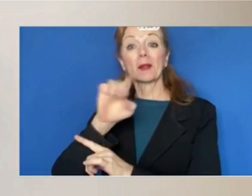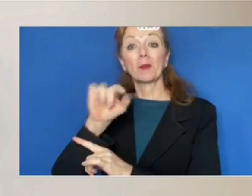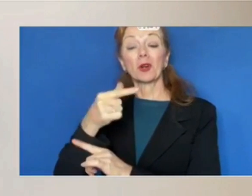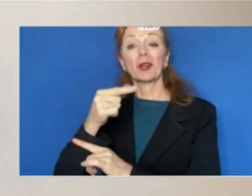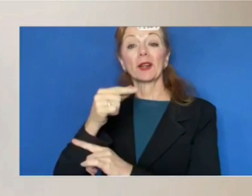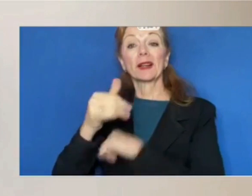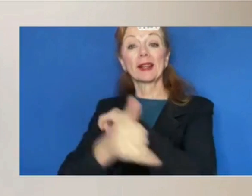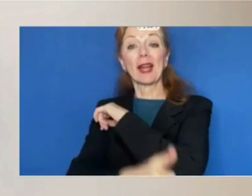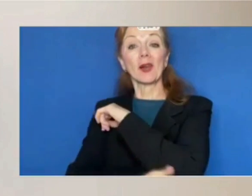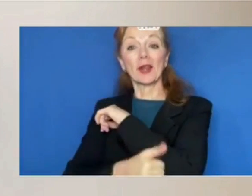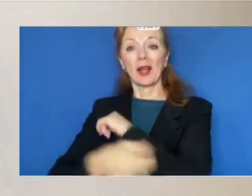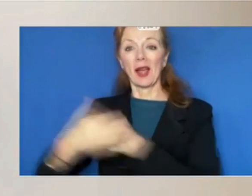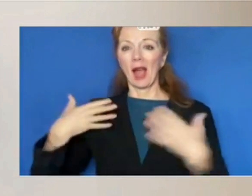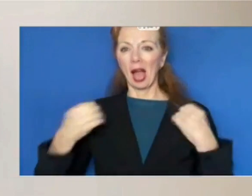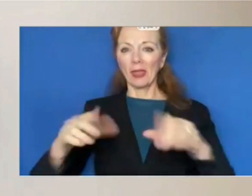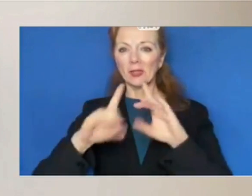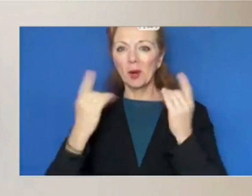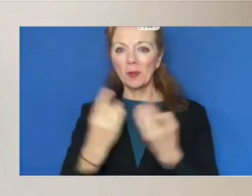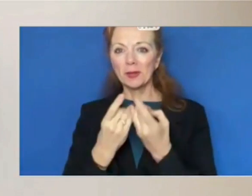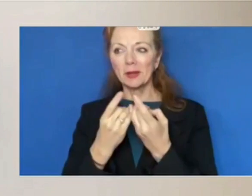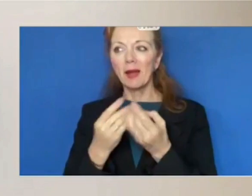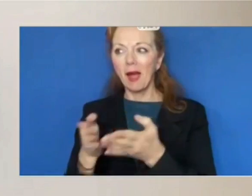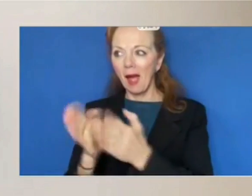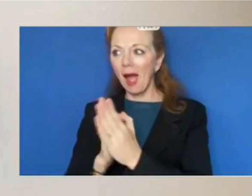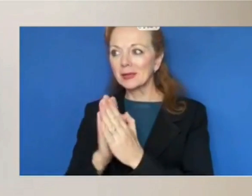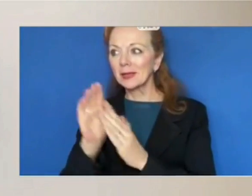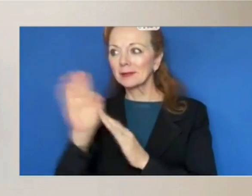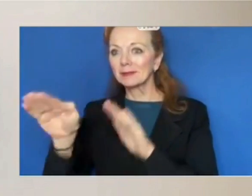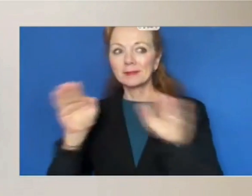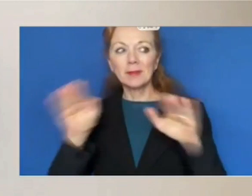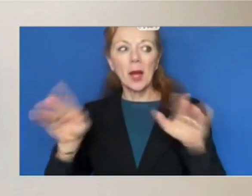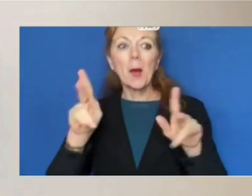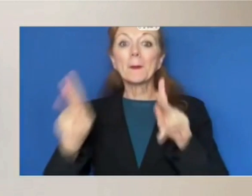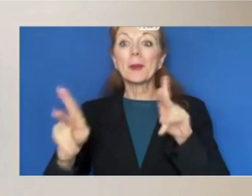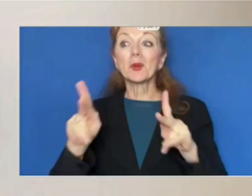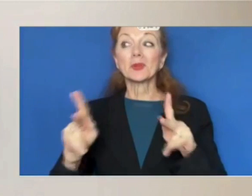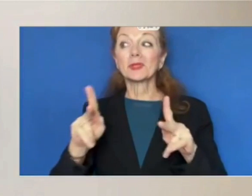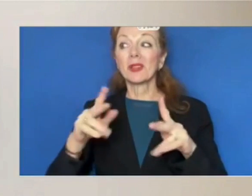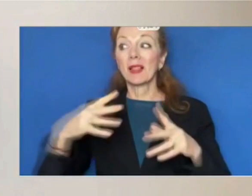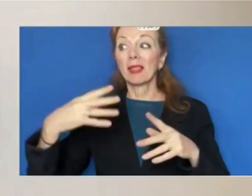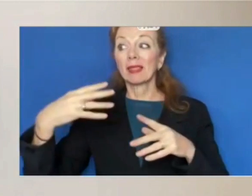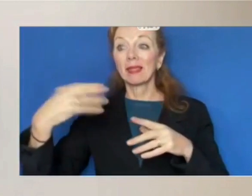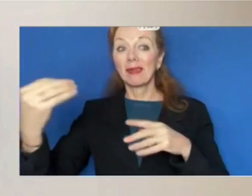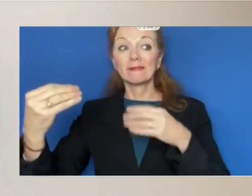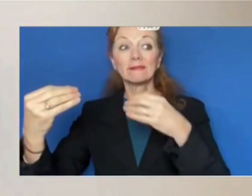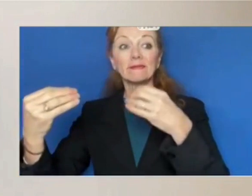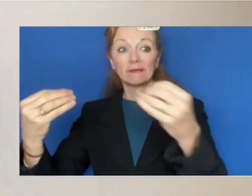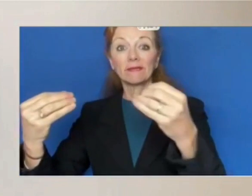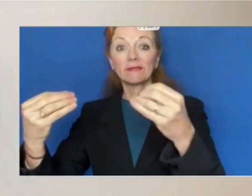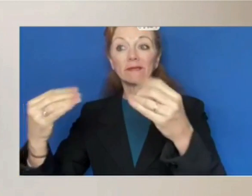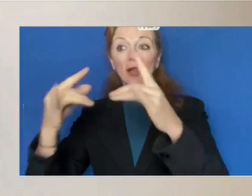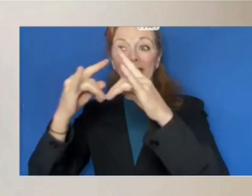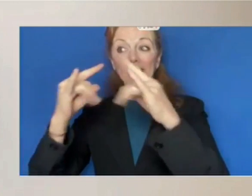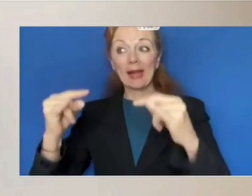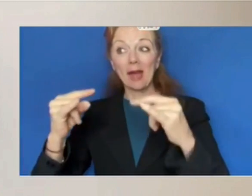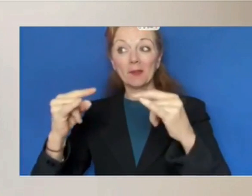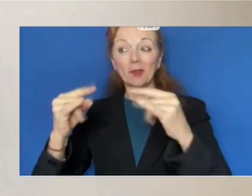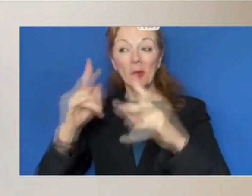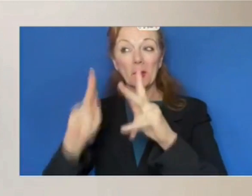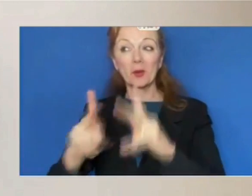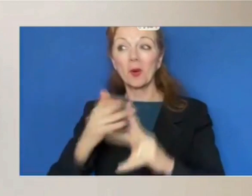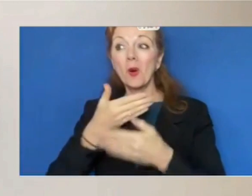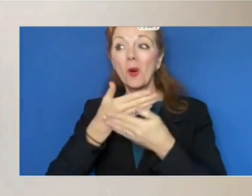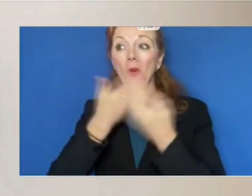about asking individuals to leave the North End encampment area. It is